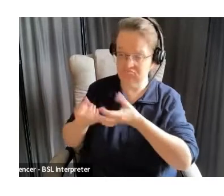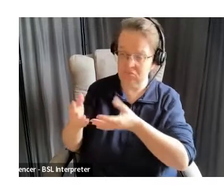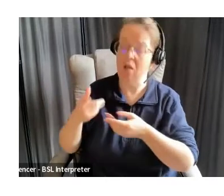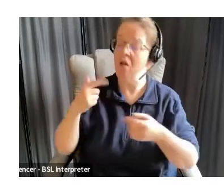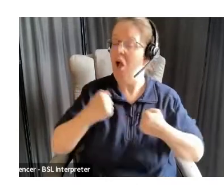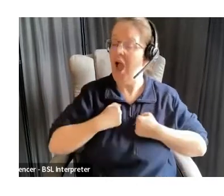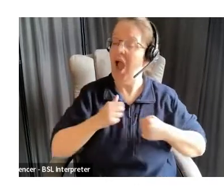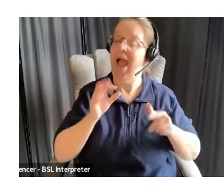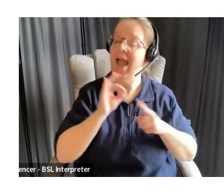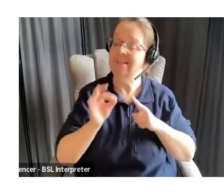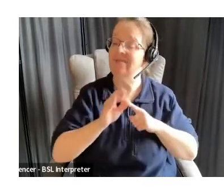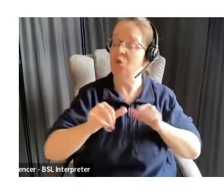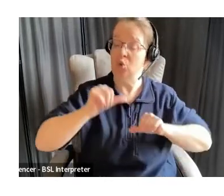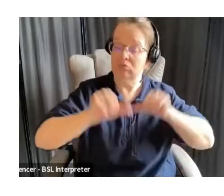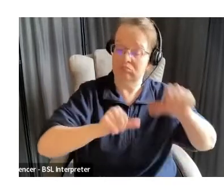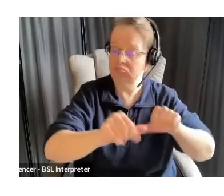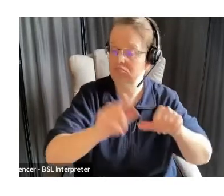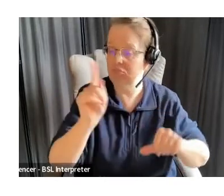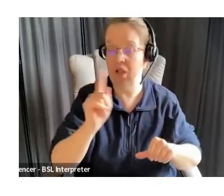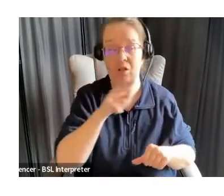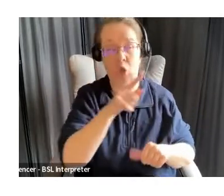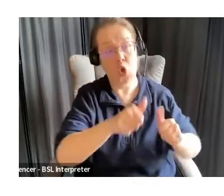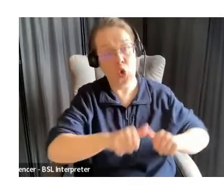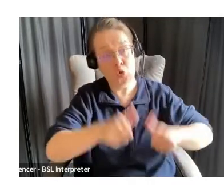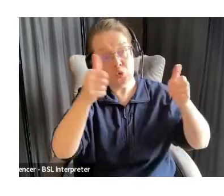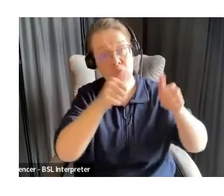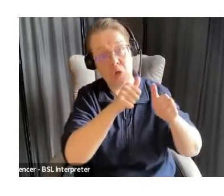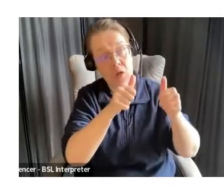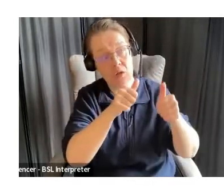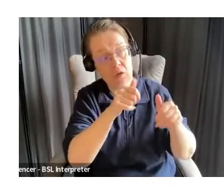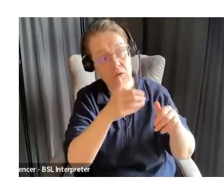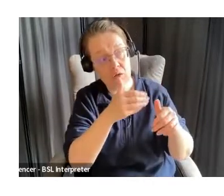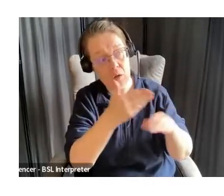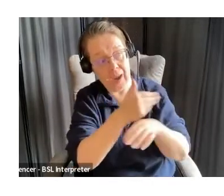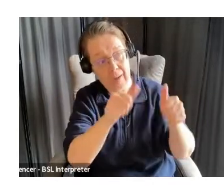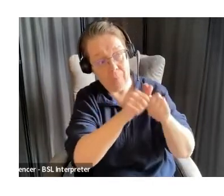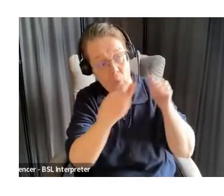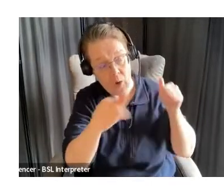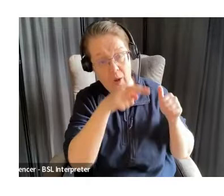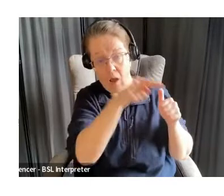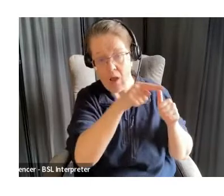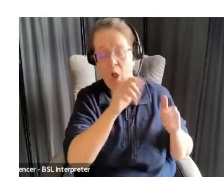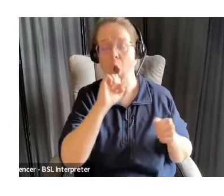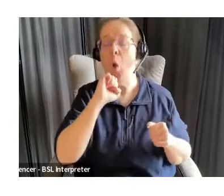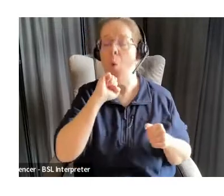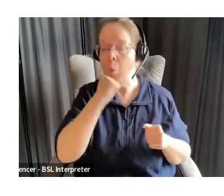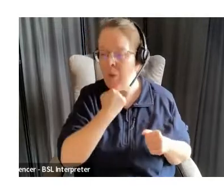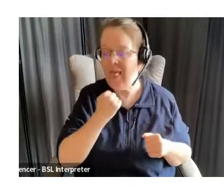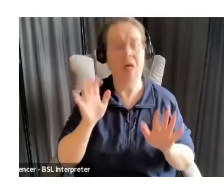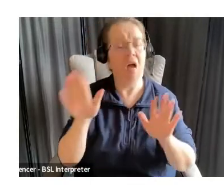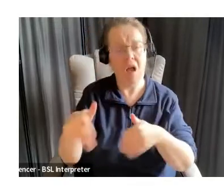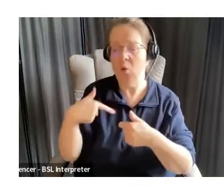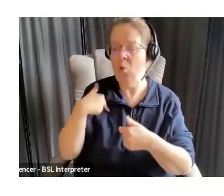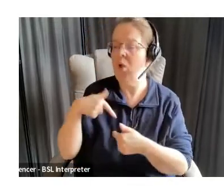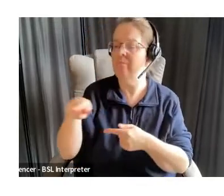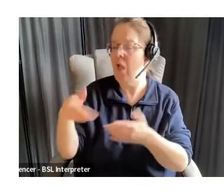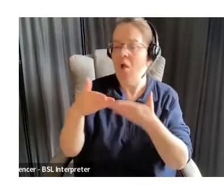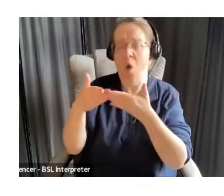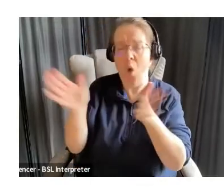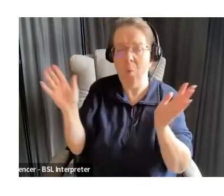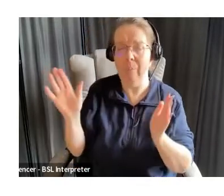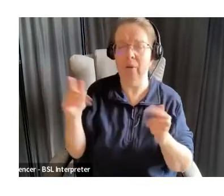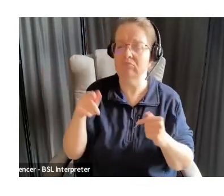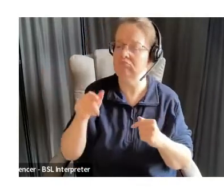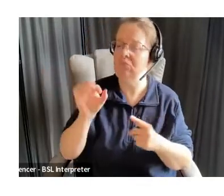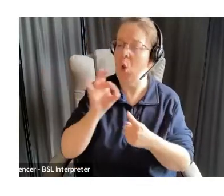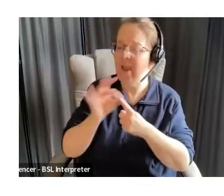their interview format. A really good employer throughout the hiring and recruitment process will actually share and be very open